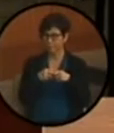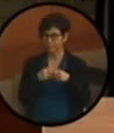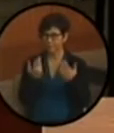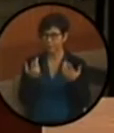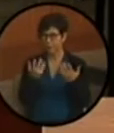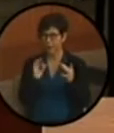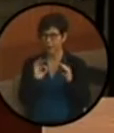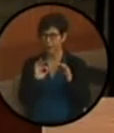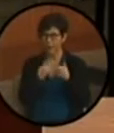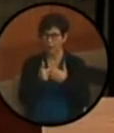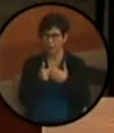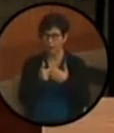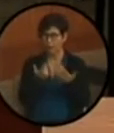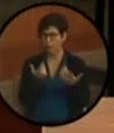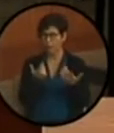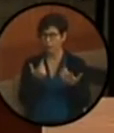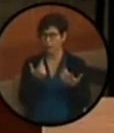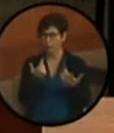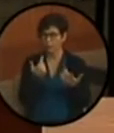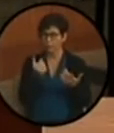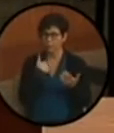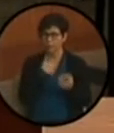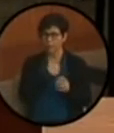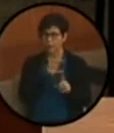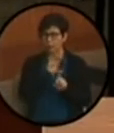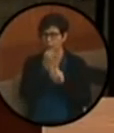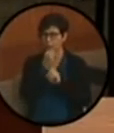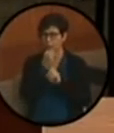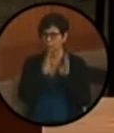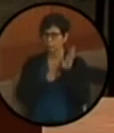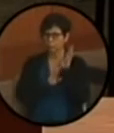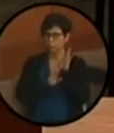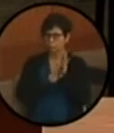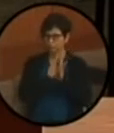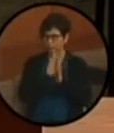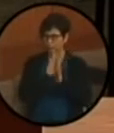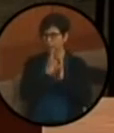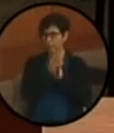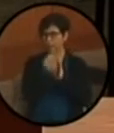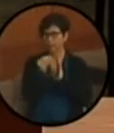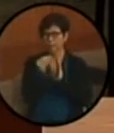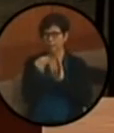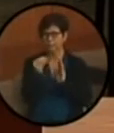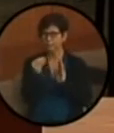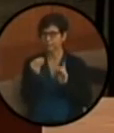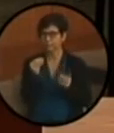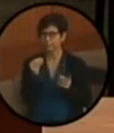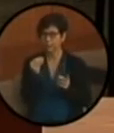our culture has developed. And these are some funds that